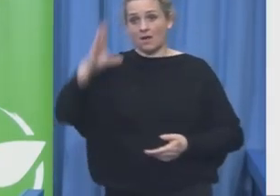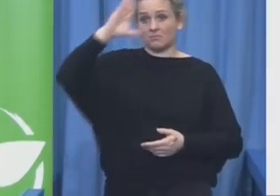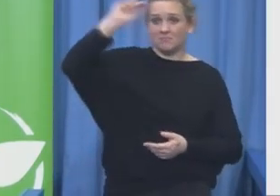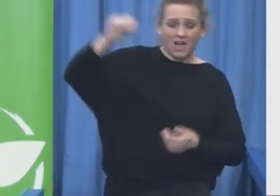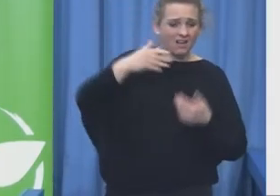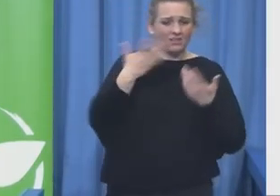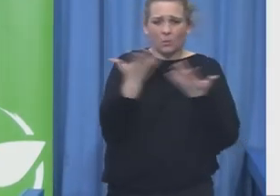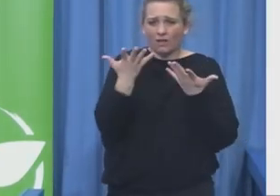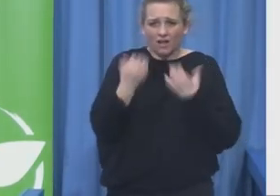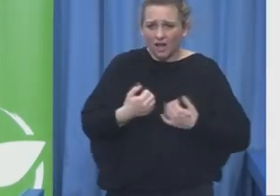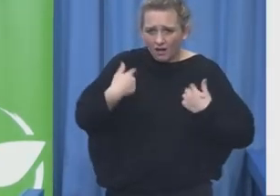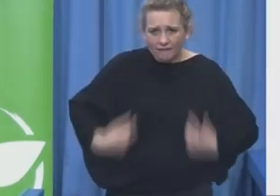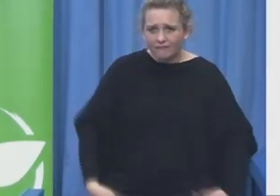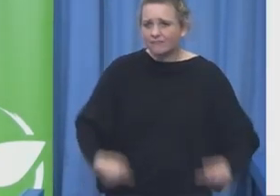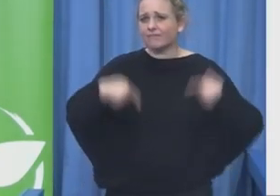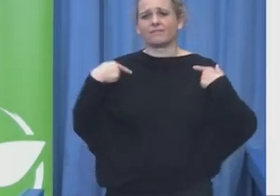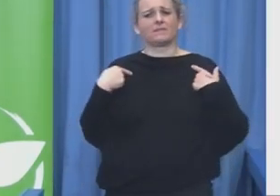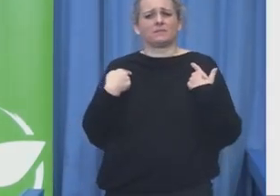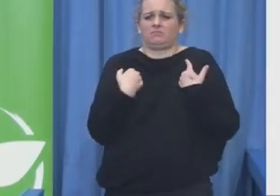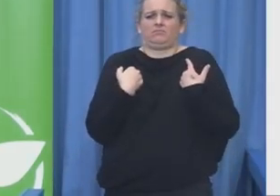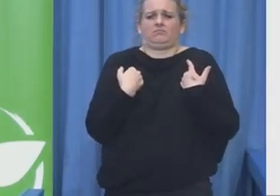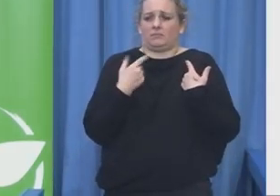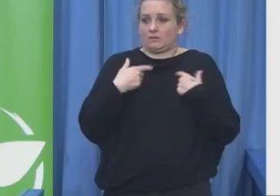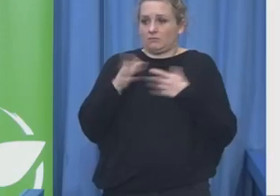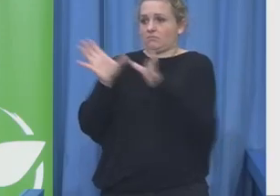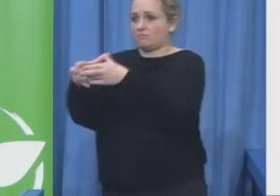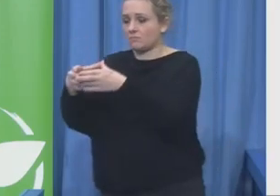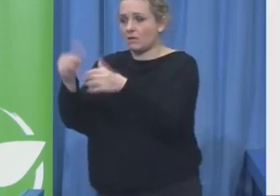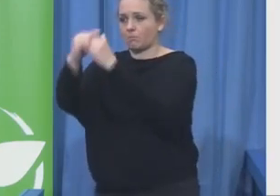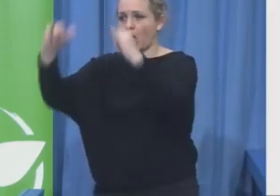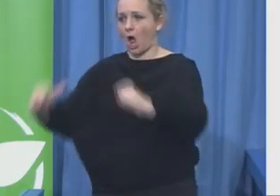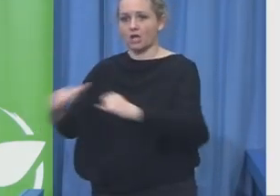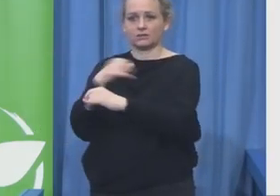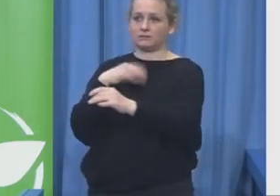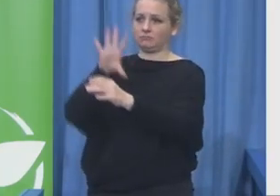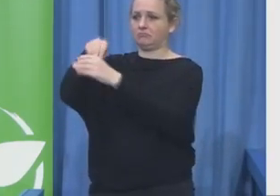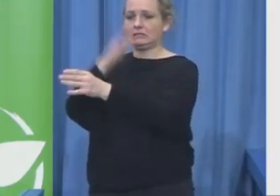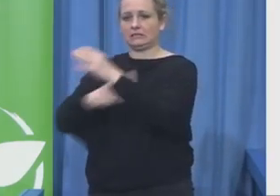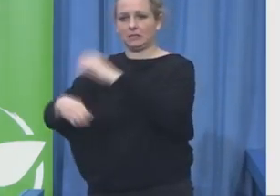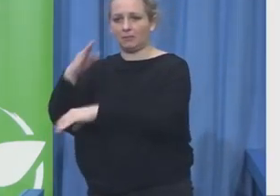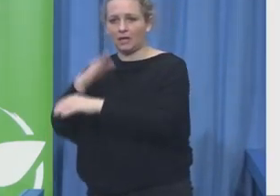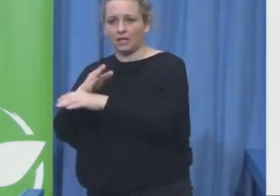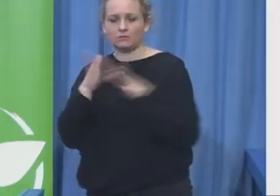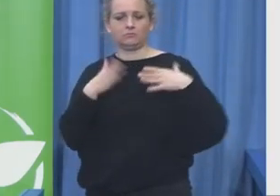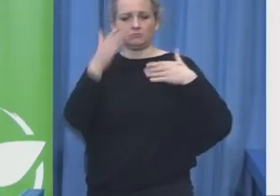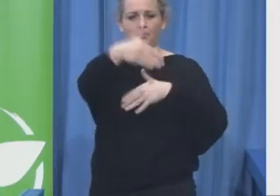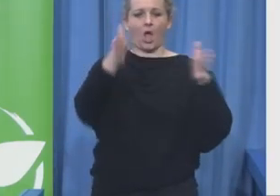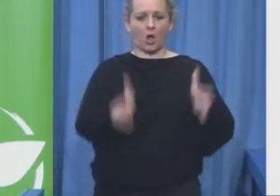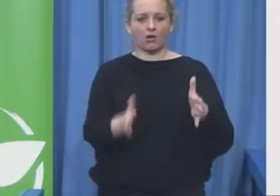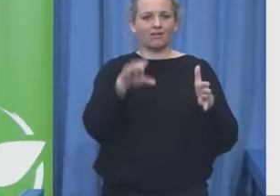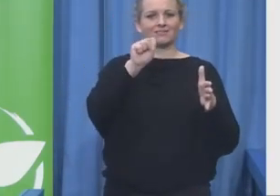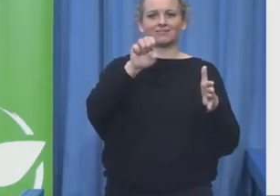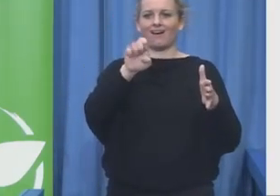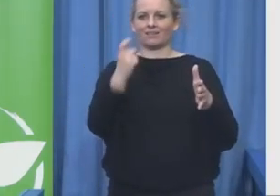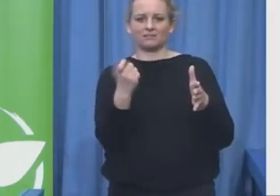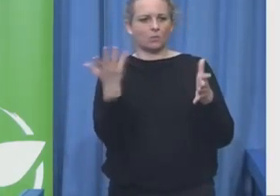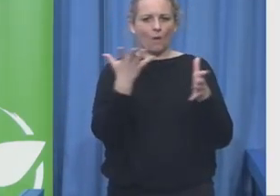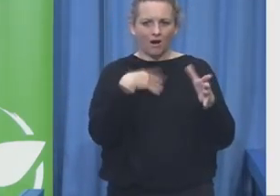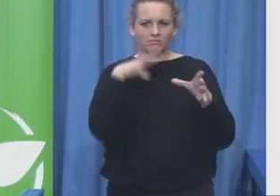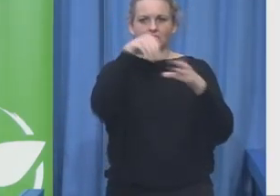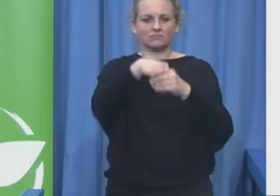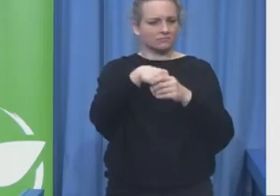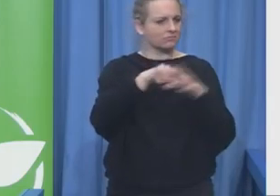To take away the boxes that are limiting people and putting people in stereotypical job positions, and to really